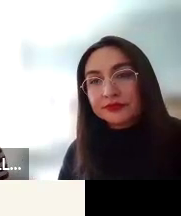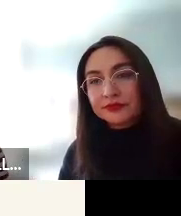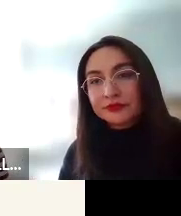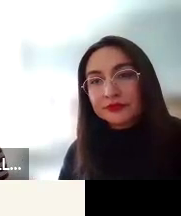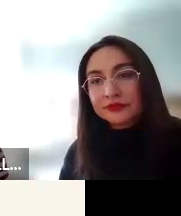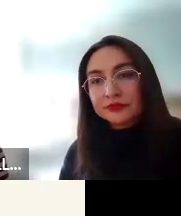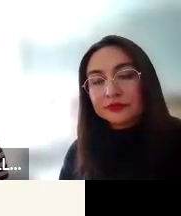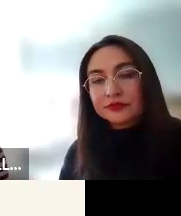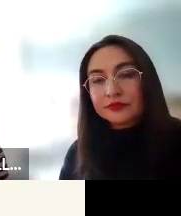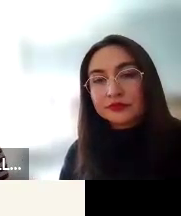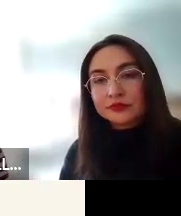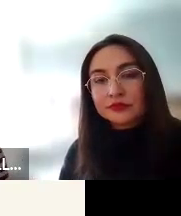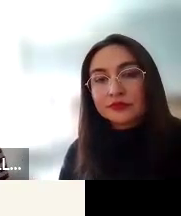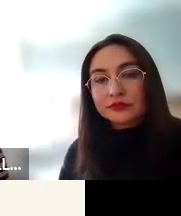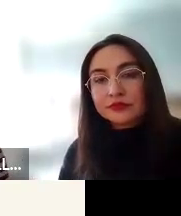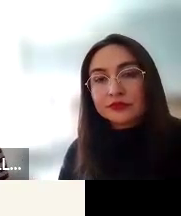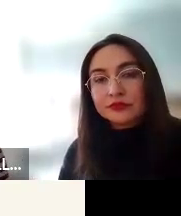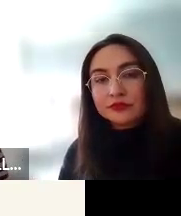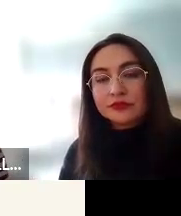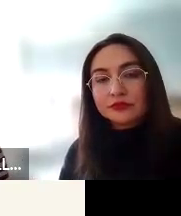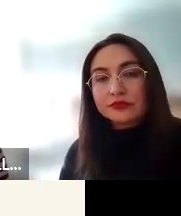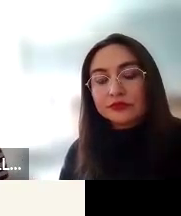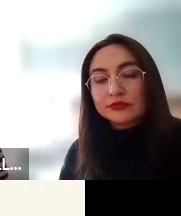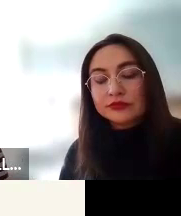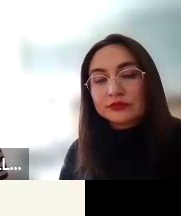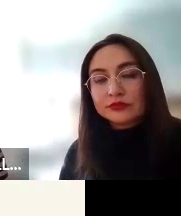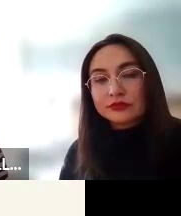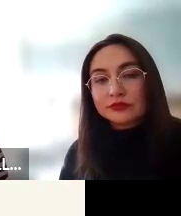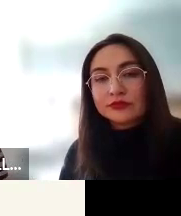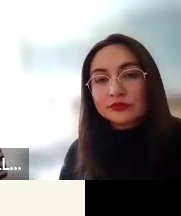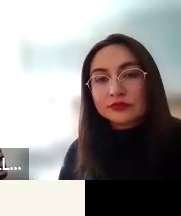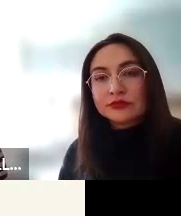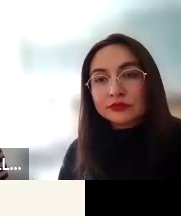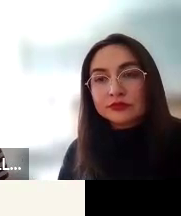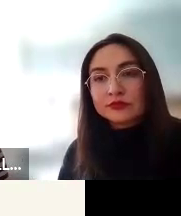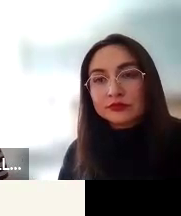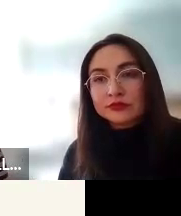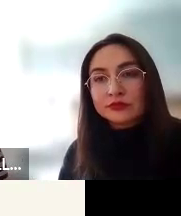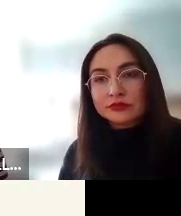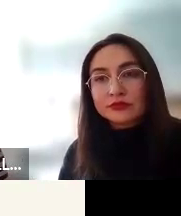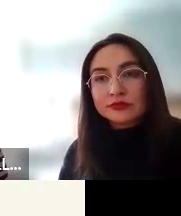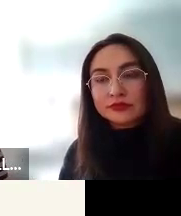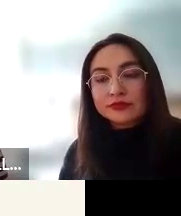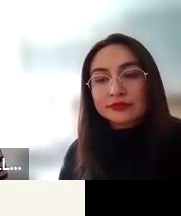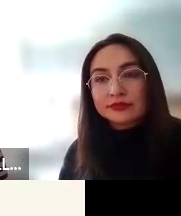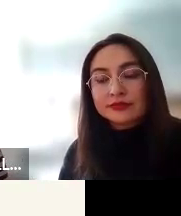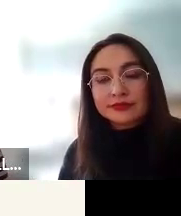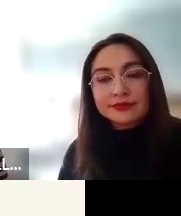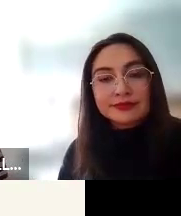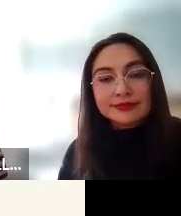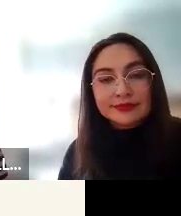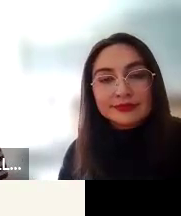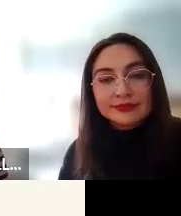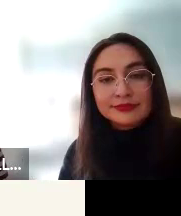going to be an event that someone will understand. And we just want to say that this workshop is for everyone. So everyone's welcome to attend regardless